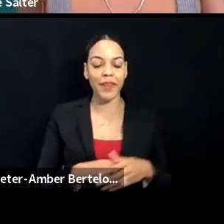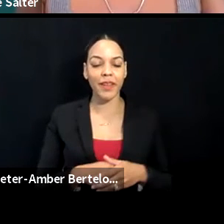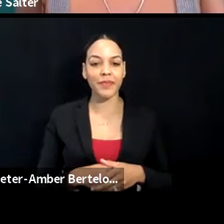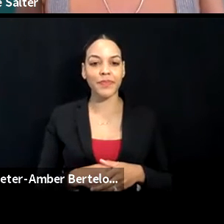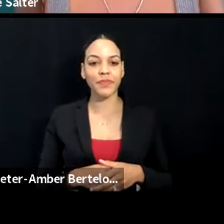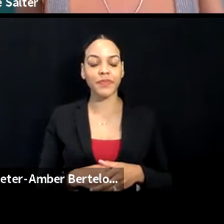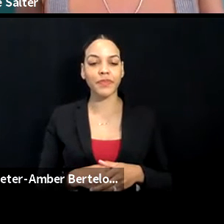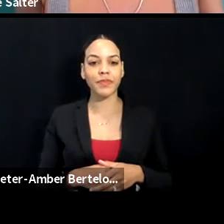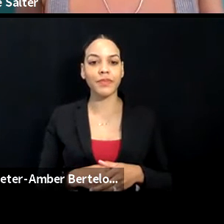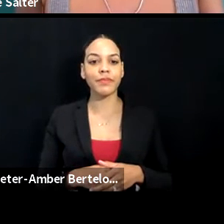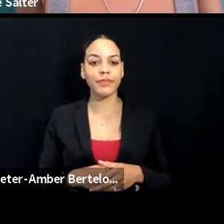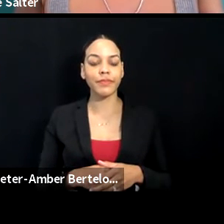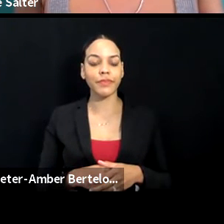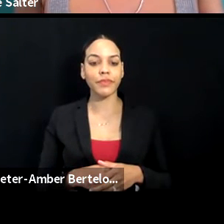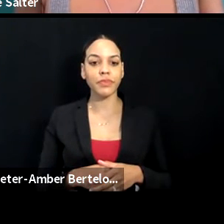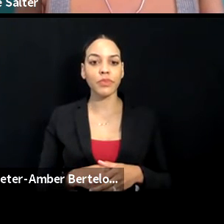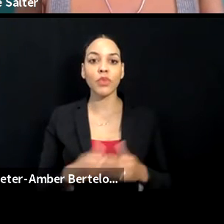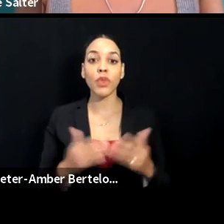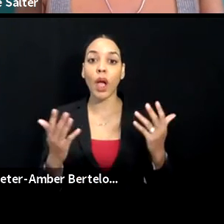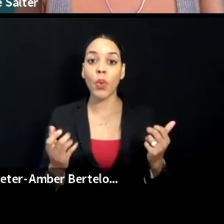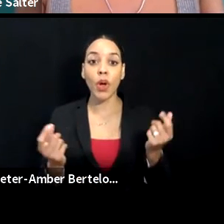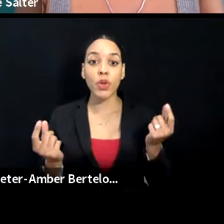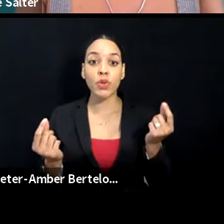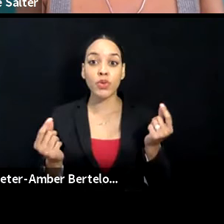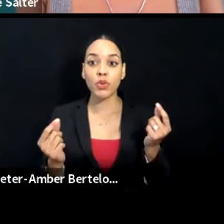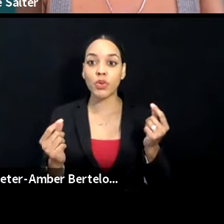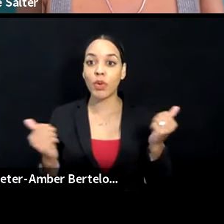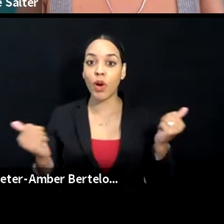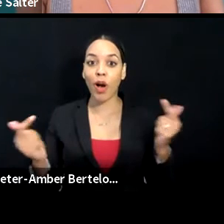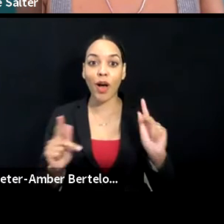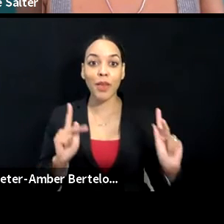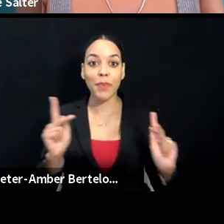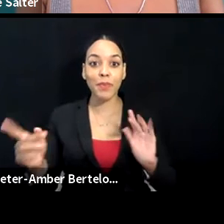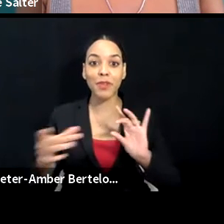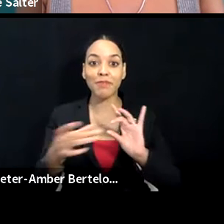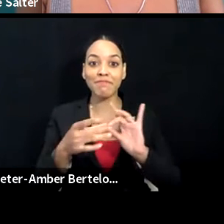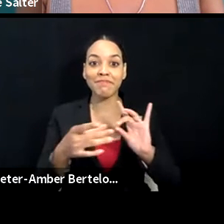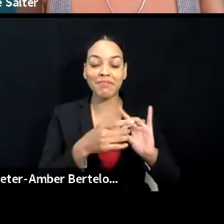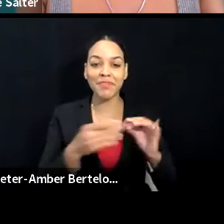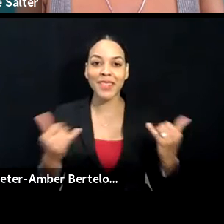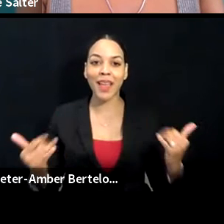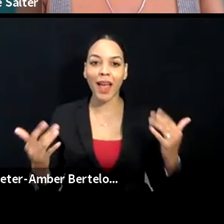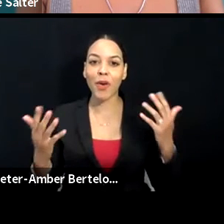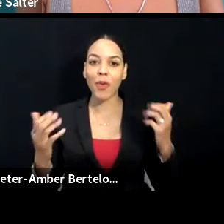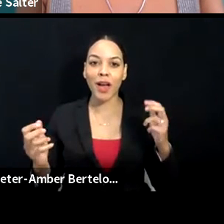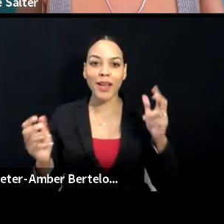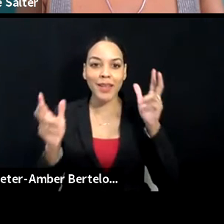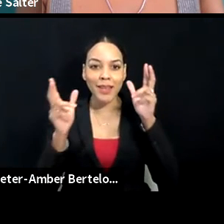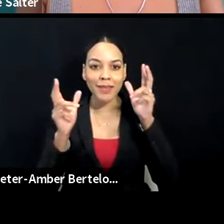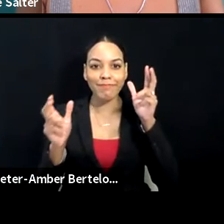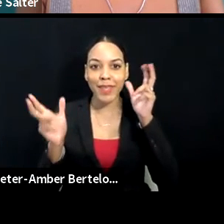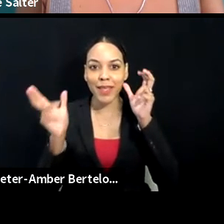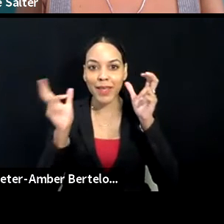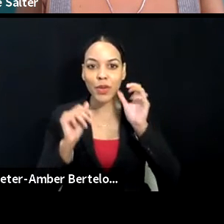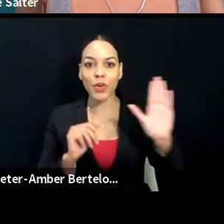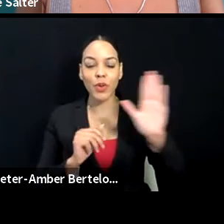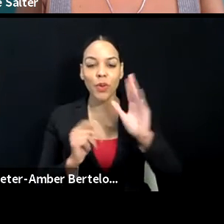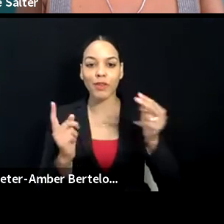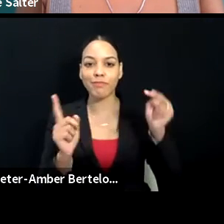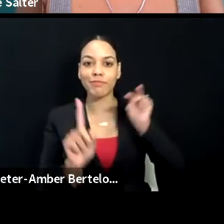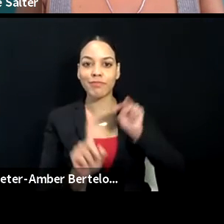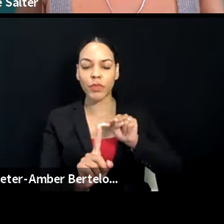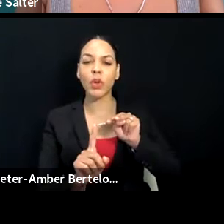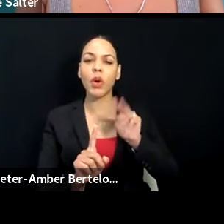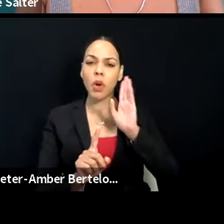what I really wanna do is hear from everybody in the room. We were gonna talk amongst the panel, and that's fine, but I also